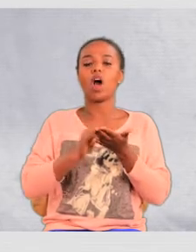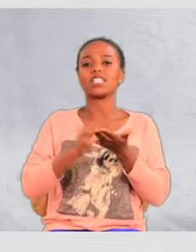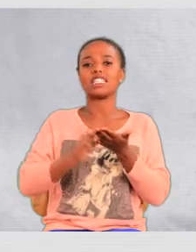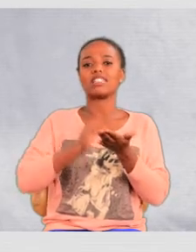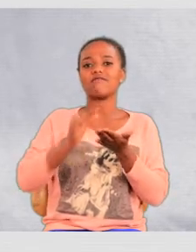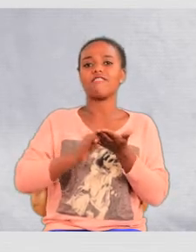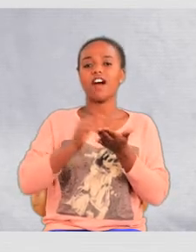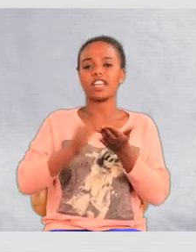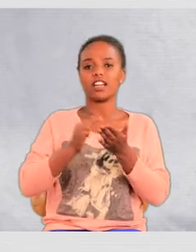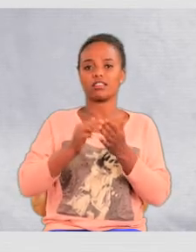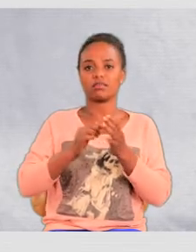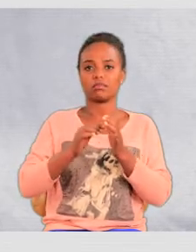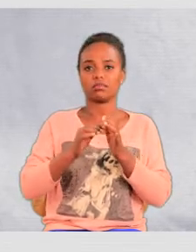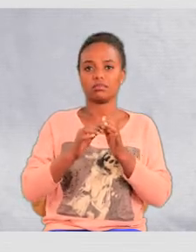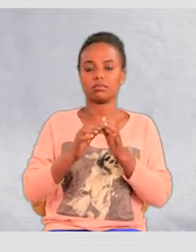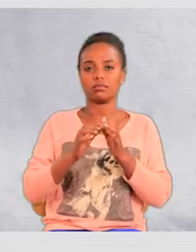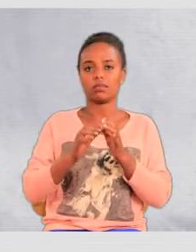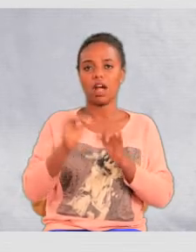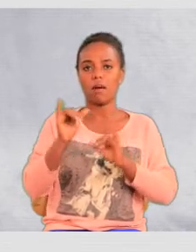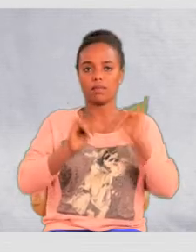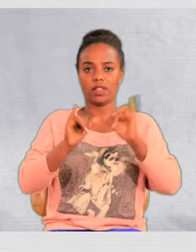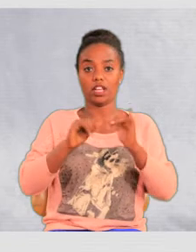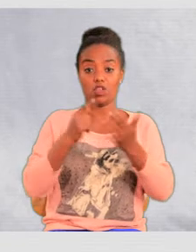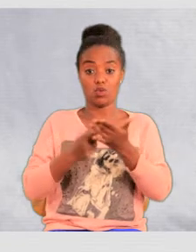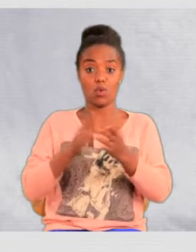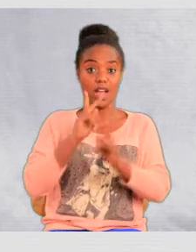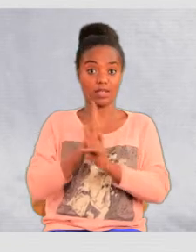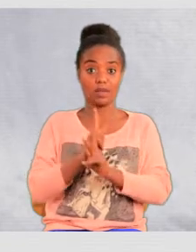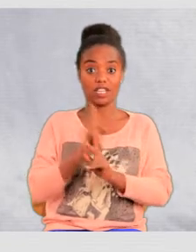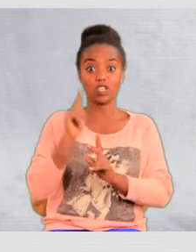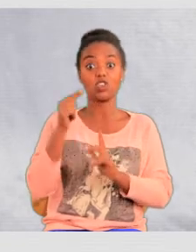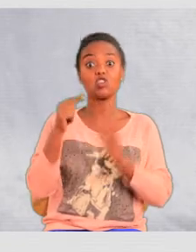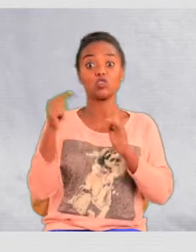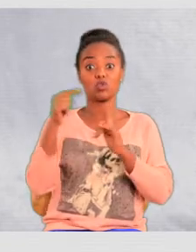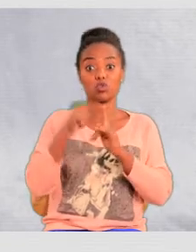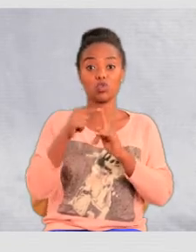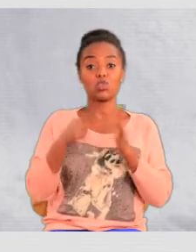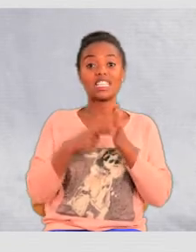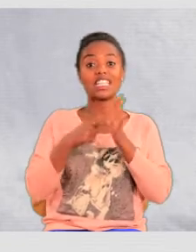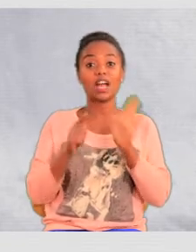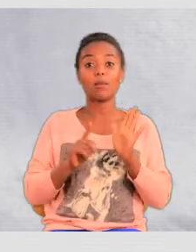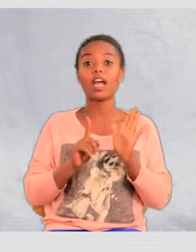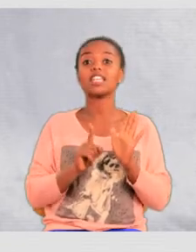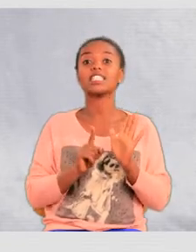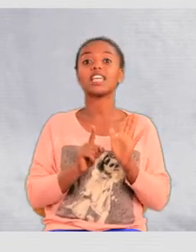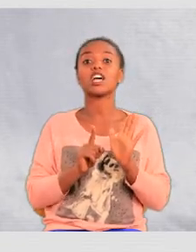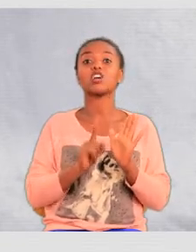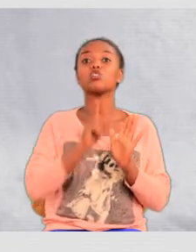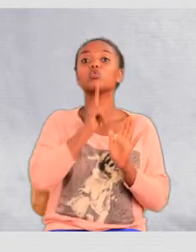After completing this lesson, you are expected to determine the truth value of